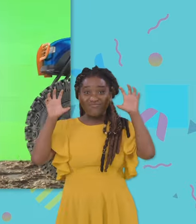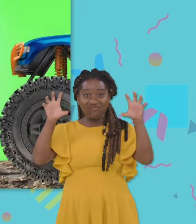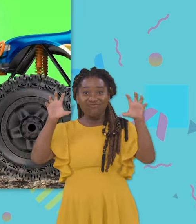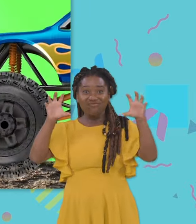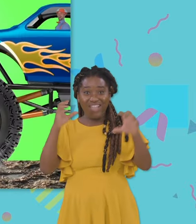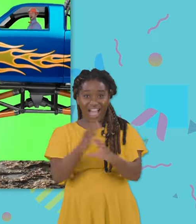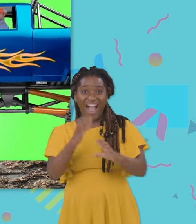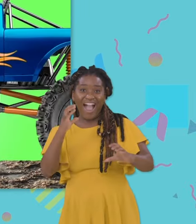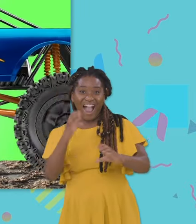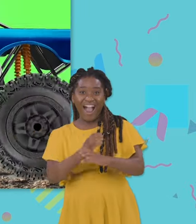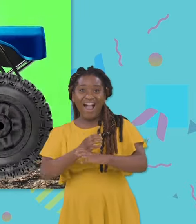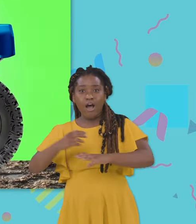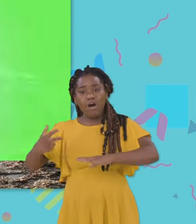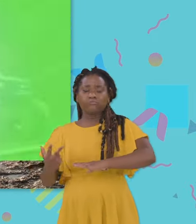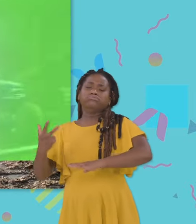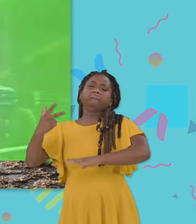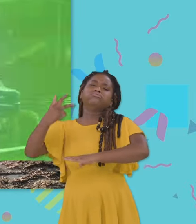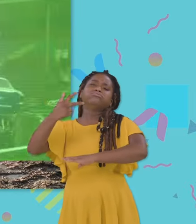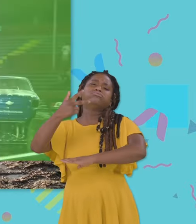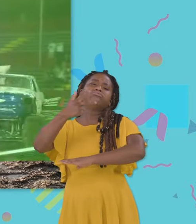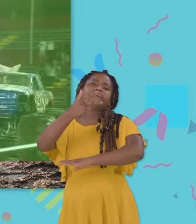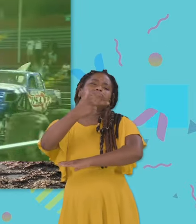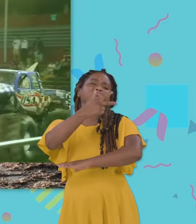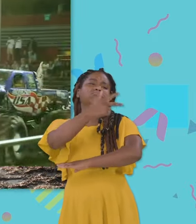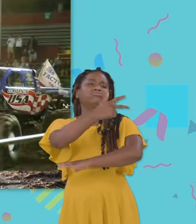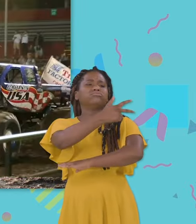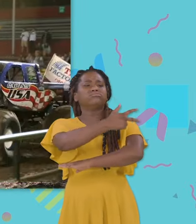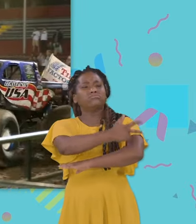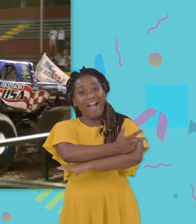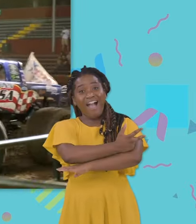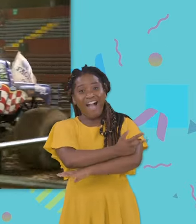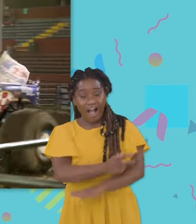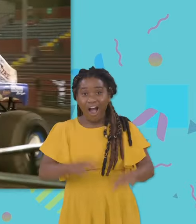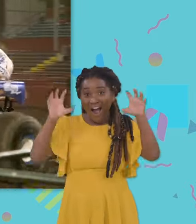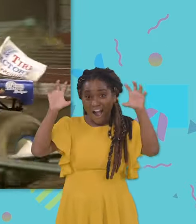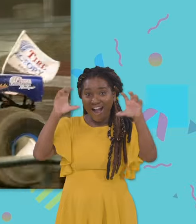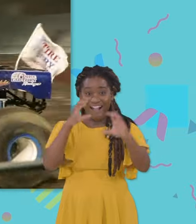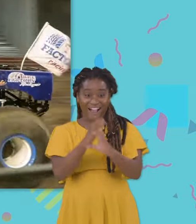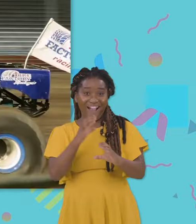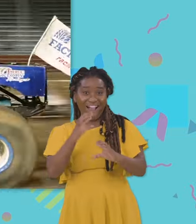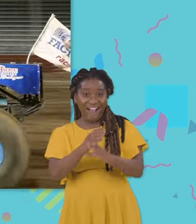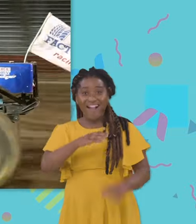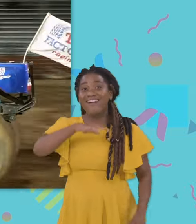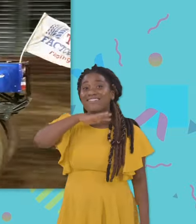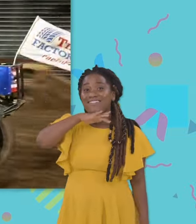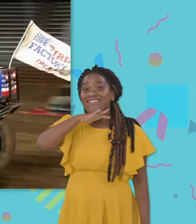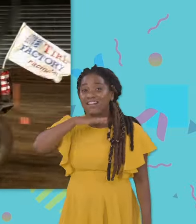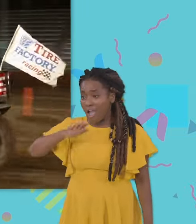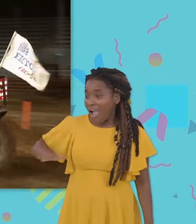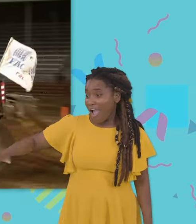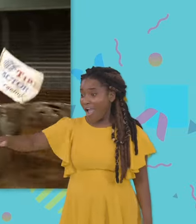Oh, monster trucks in the air. Oh, monster trucks in the